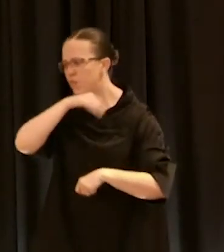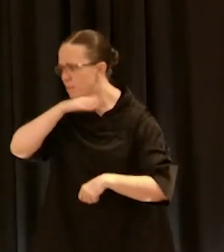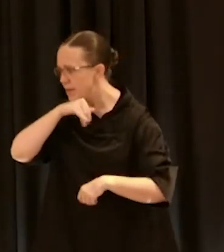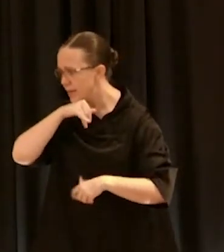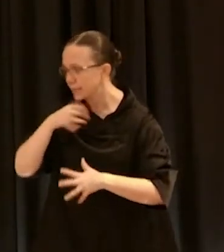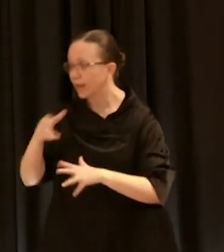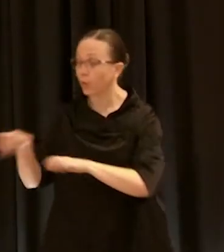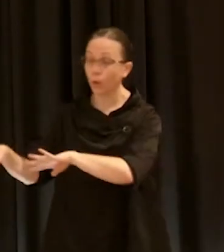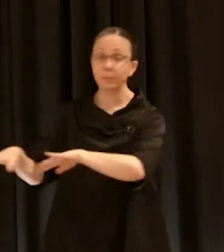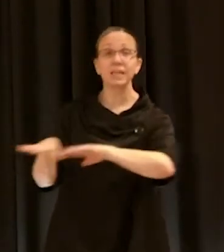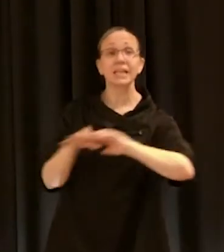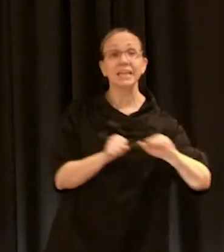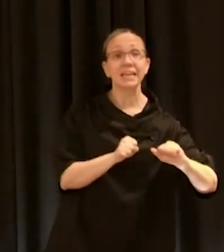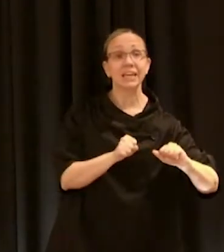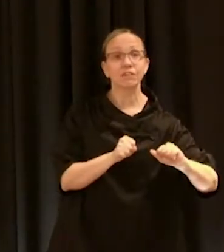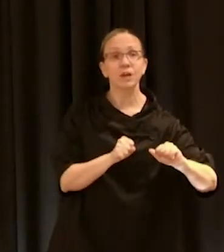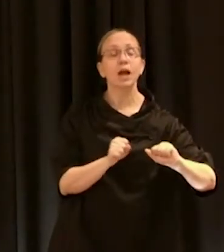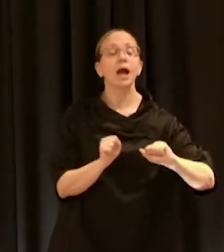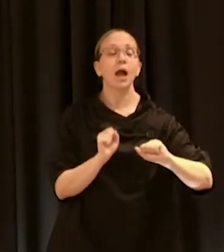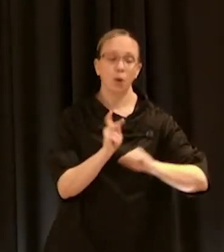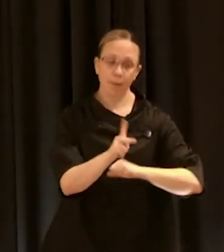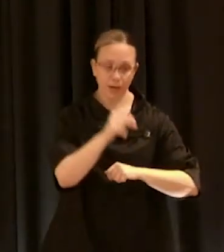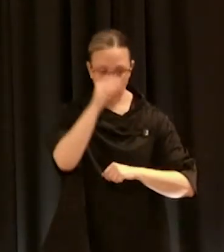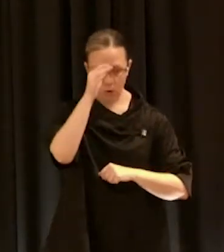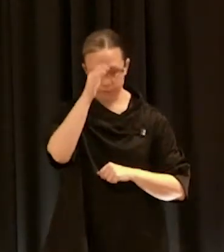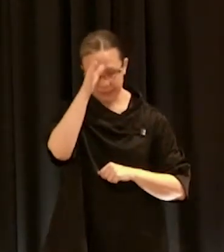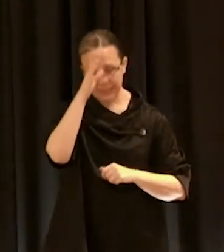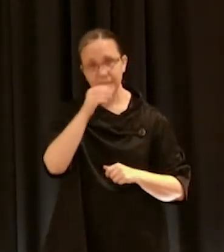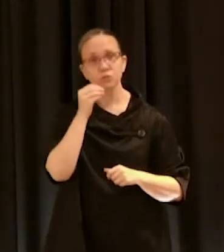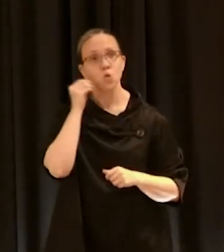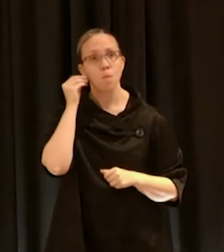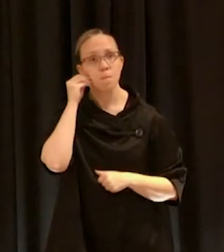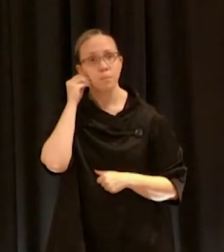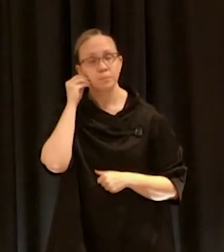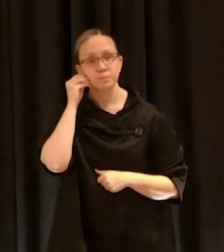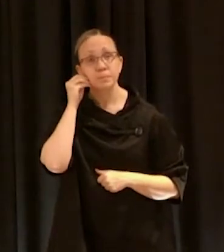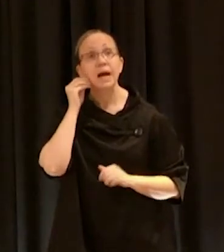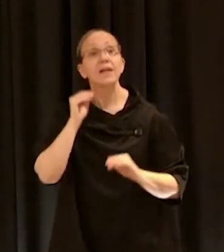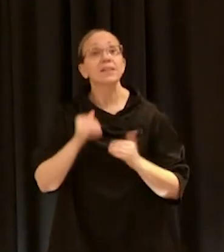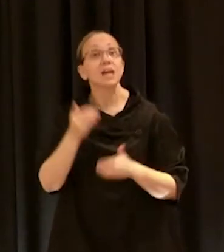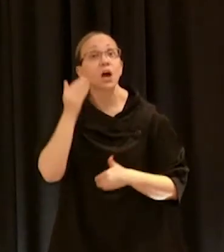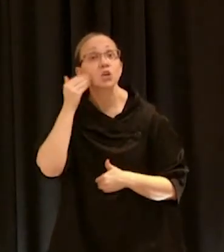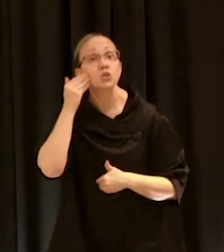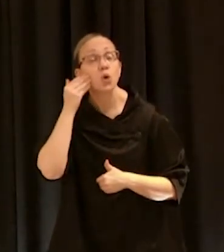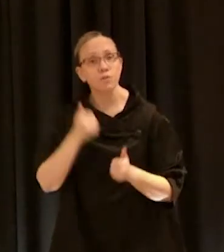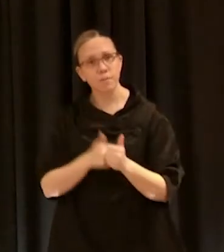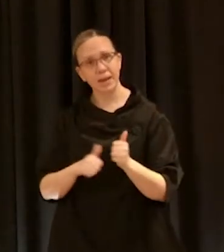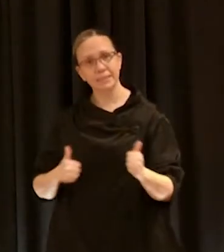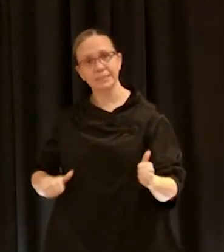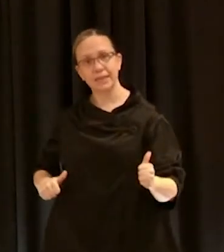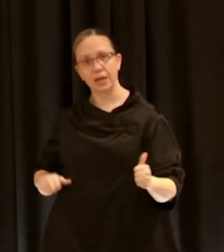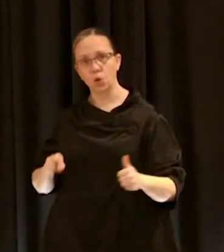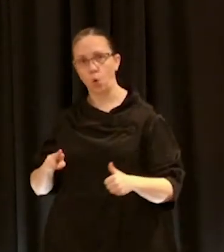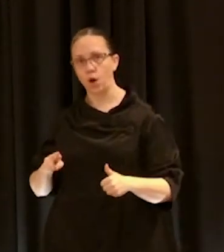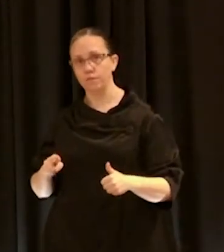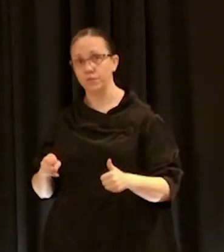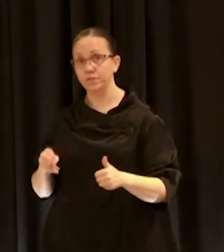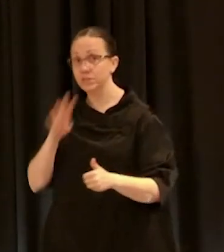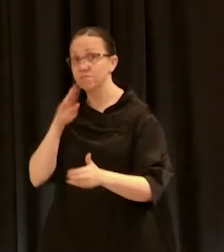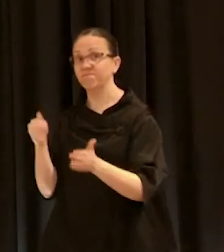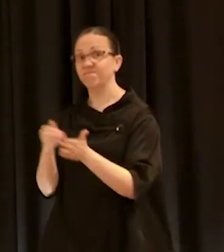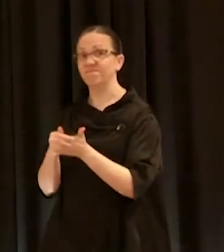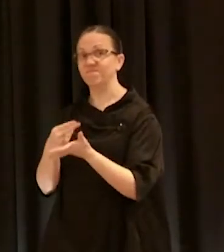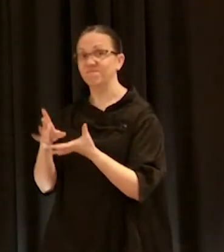wanted him to leave the pig pen and come back to daddy's house. That's how you can tell if you backslid or if you've